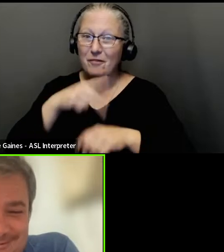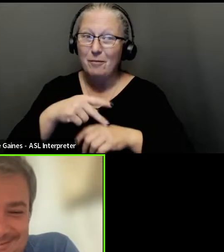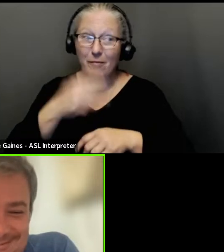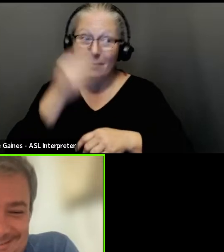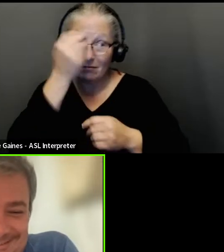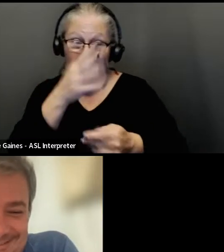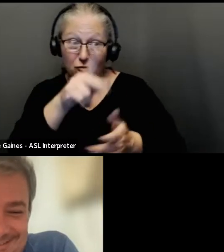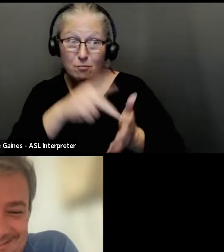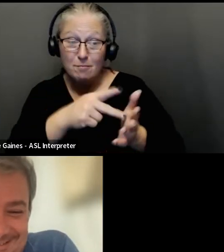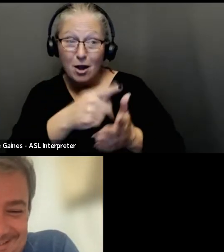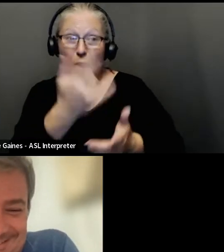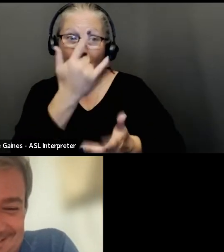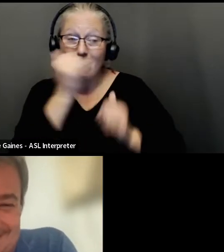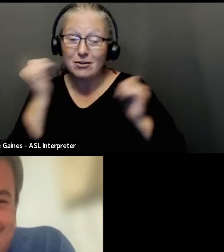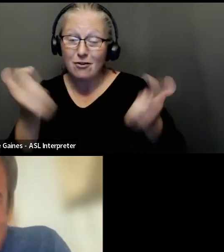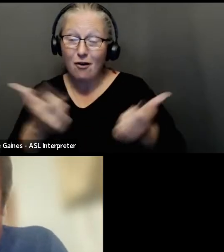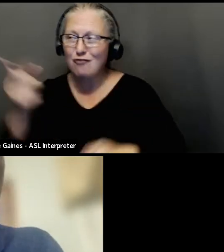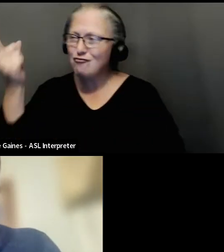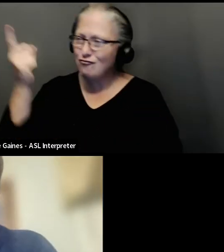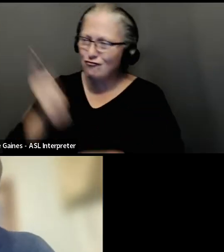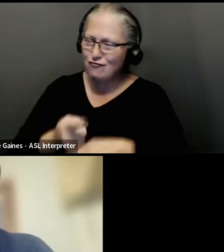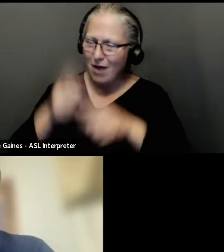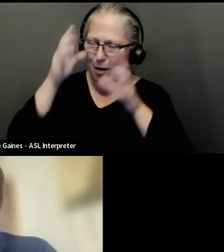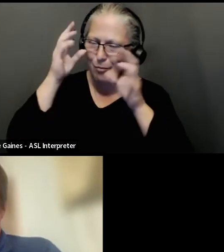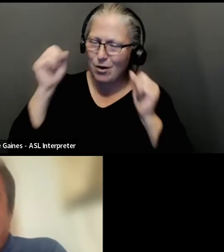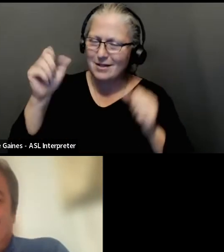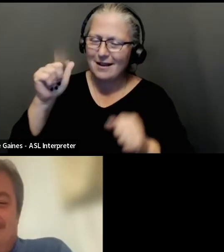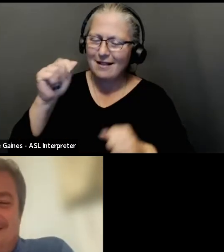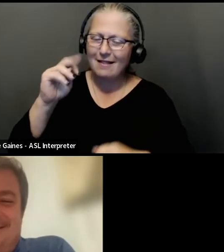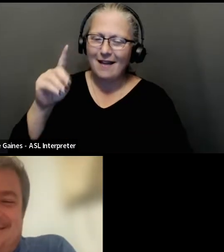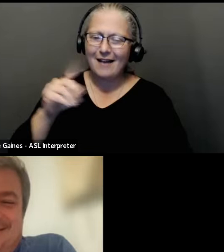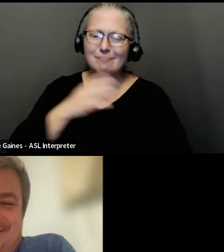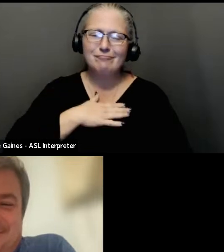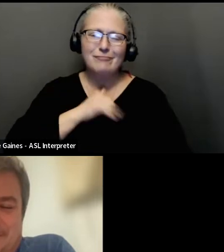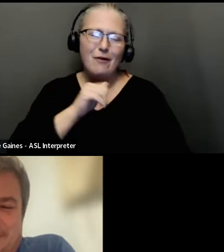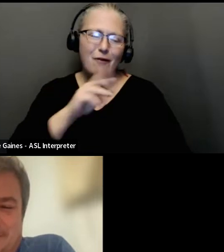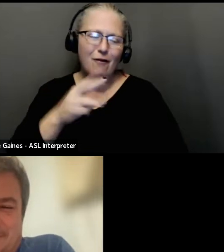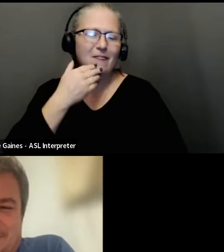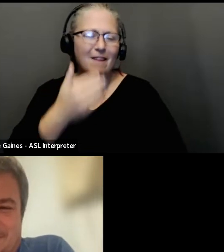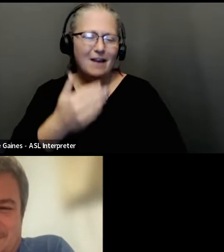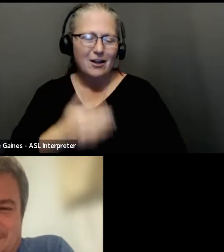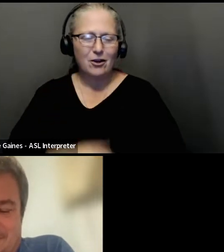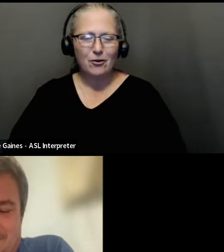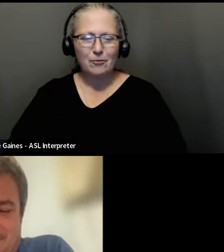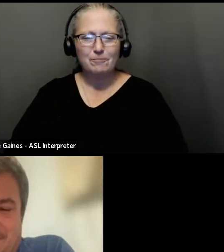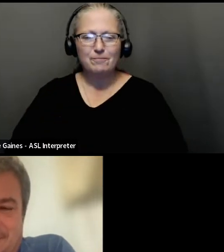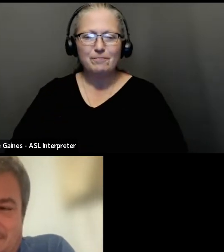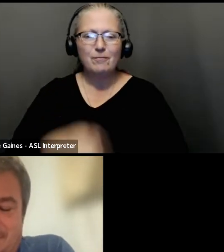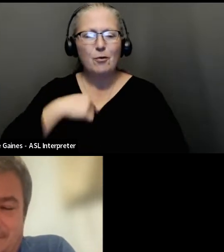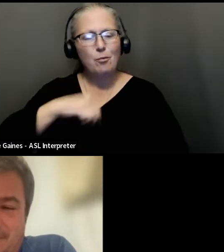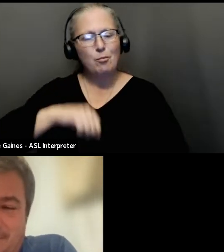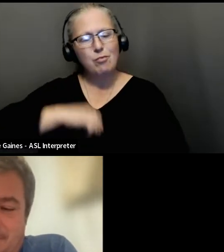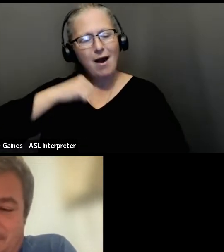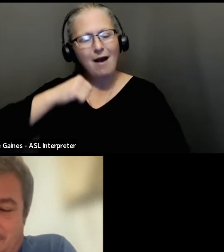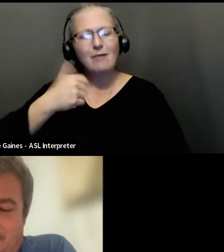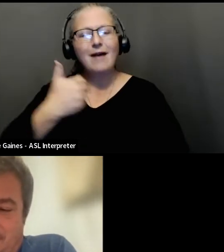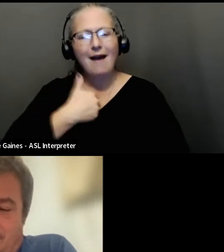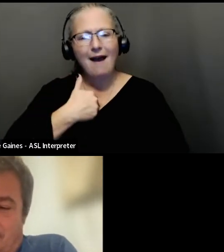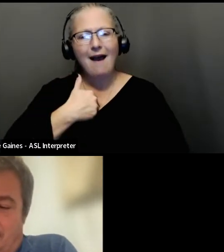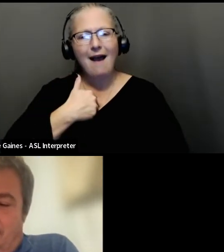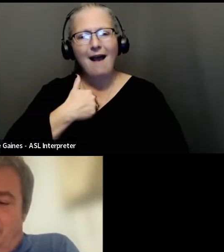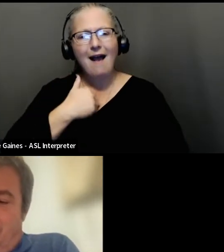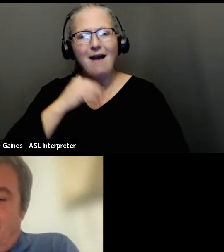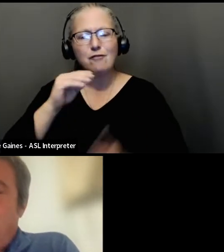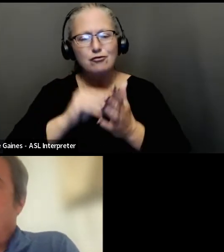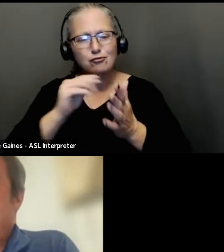know. You are right, President Land. Yes, thank you so much. And we're so proud to have our